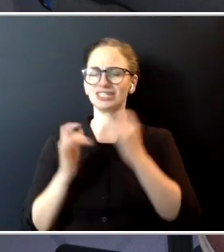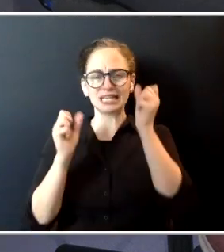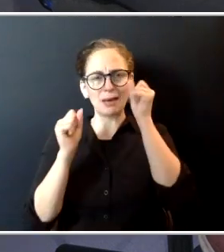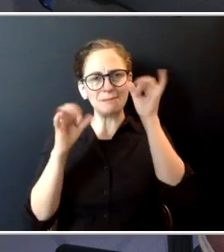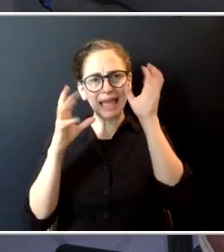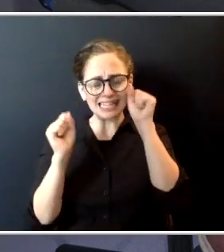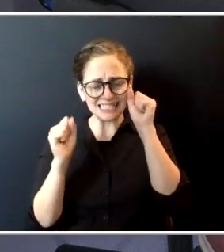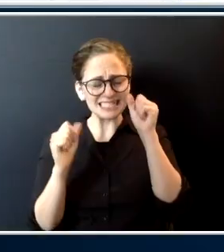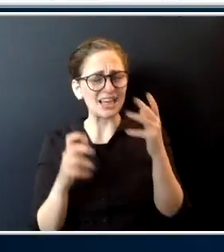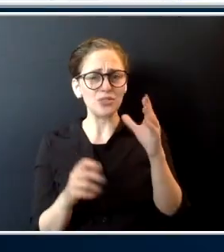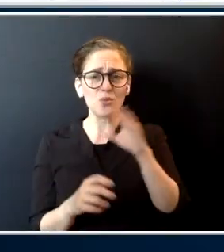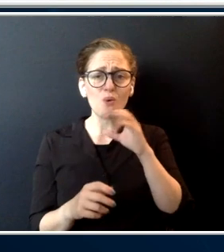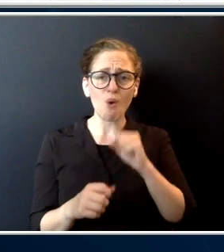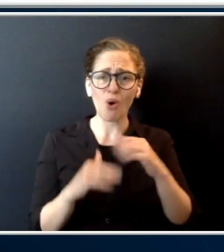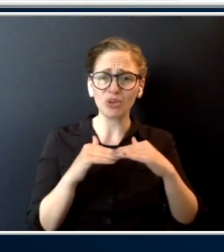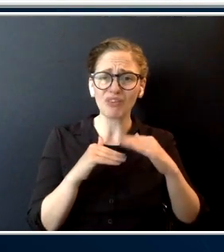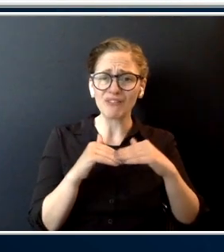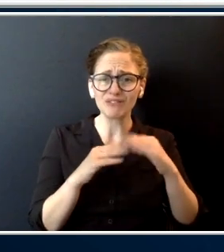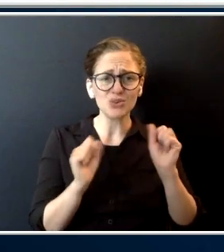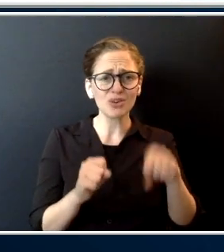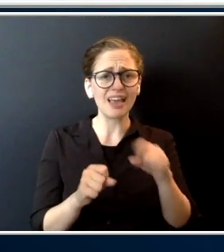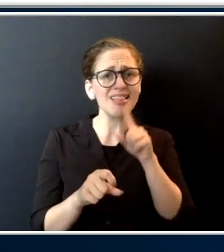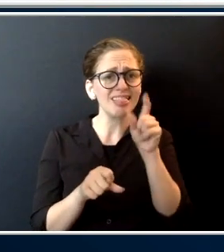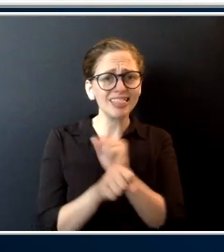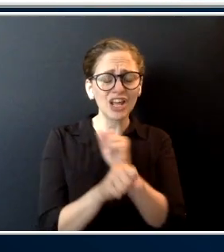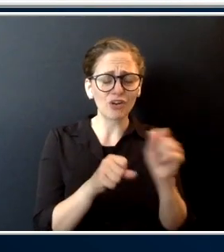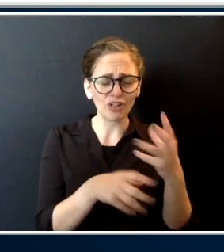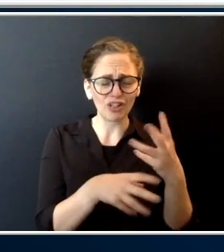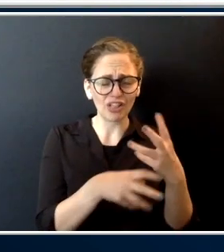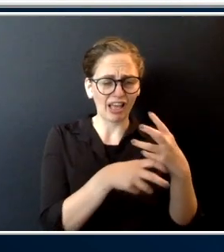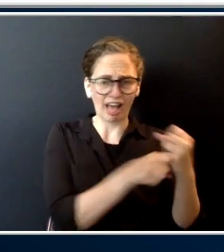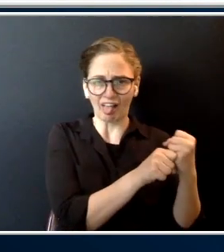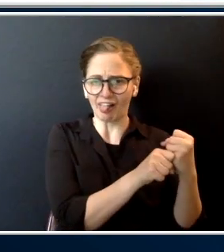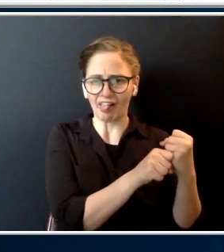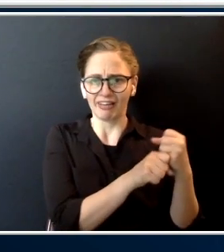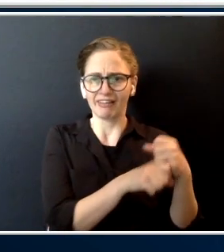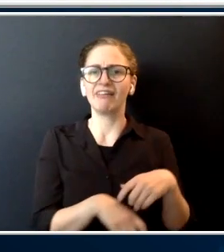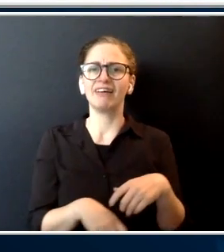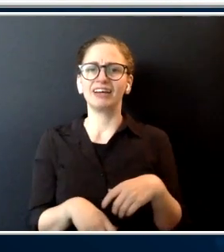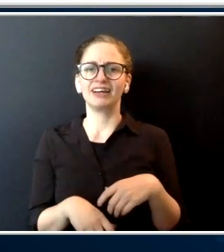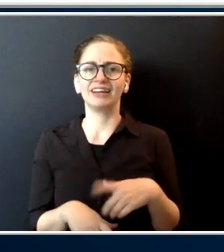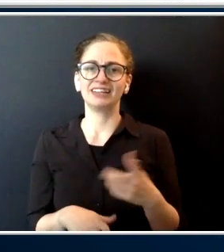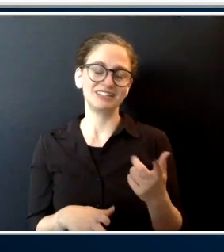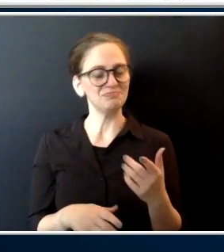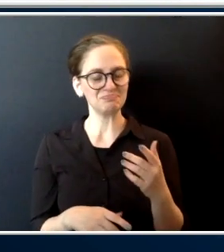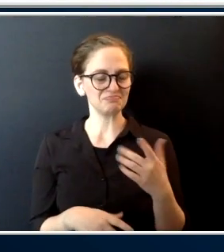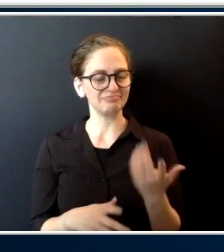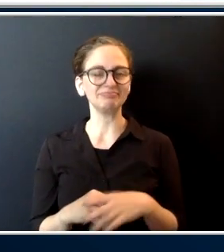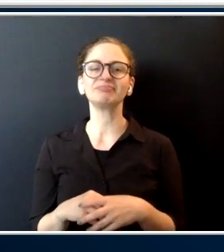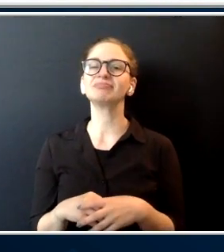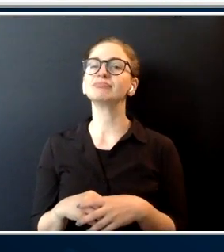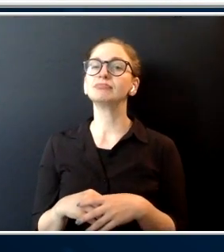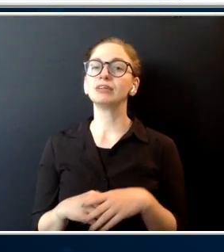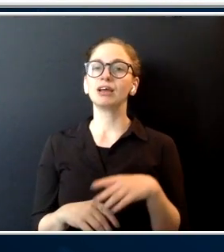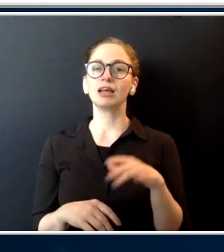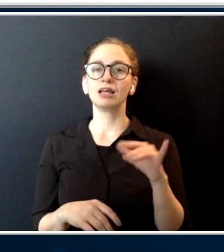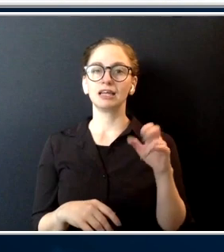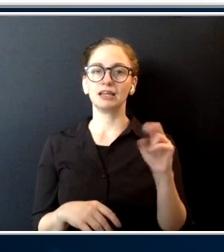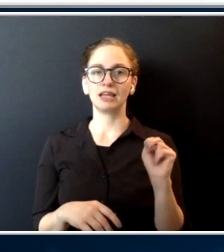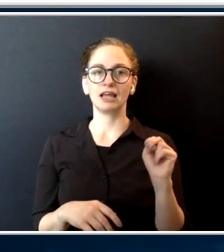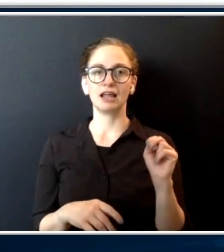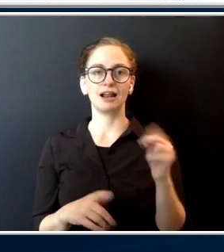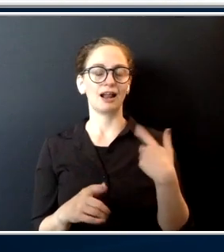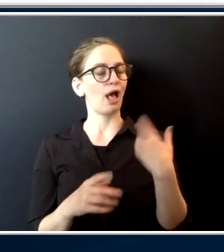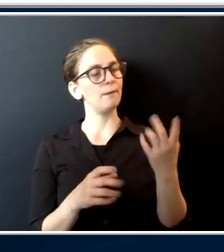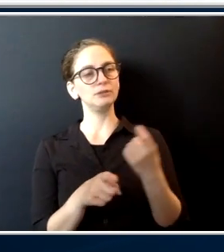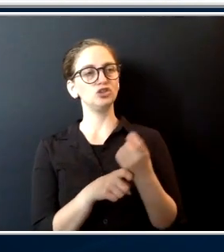Okay. Goodness. Next, back to you, Alexis. I like that. I like Yeah, that it's line. not bad. I Yen did a Mick Liang, Jagger, I did a crush on your heart crush. That's pretty